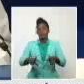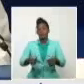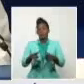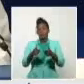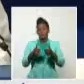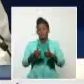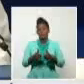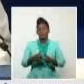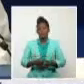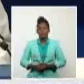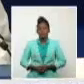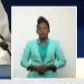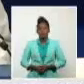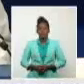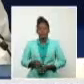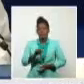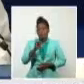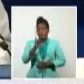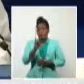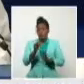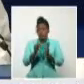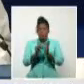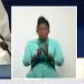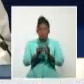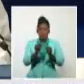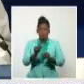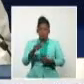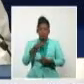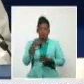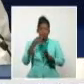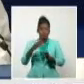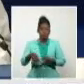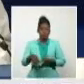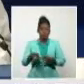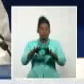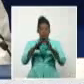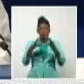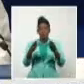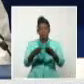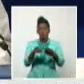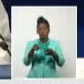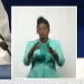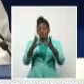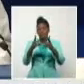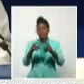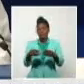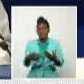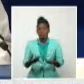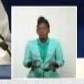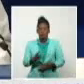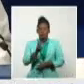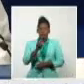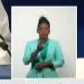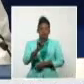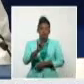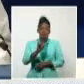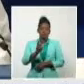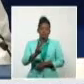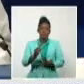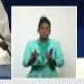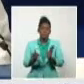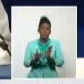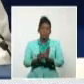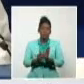of course, it helped to bring the pandemic under control in the countries where they had been